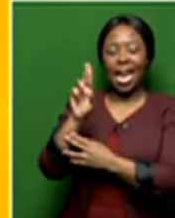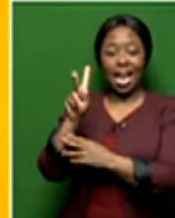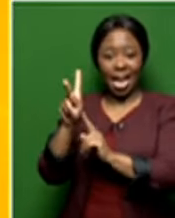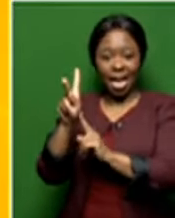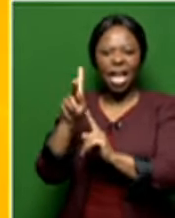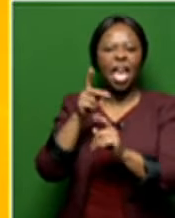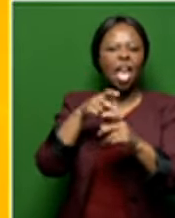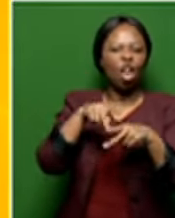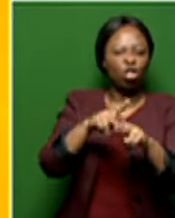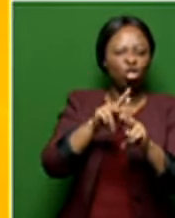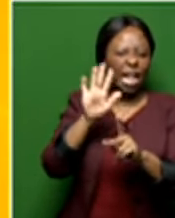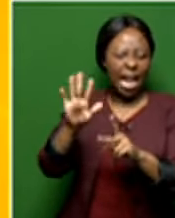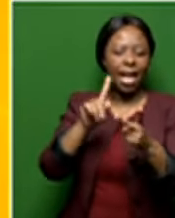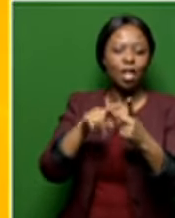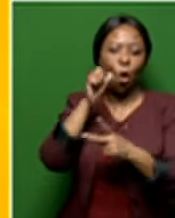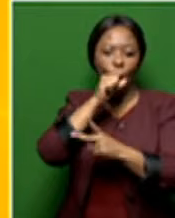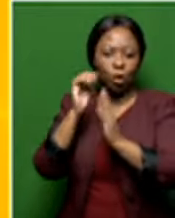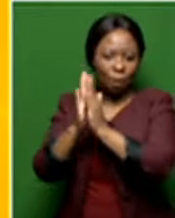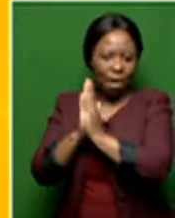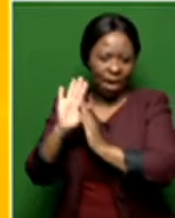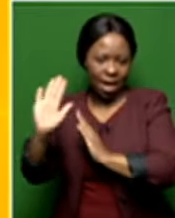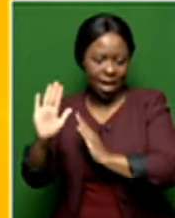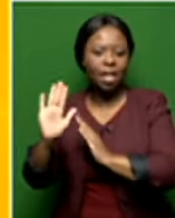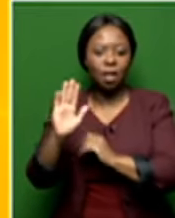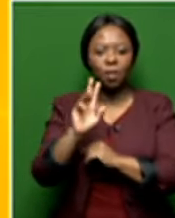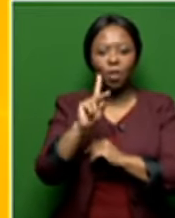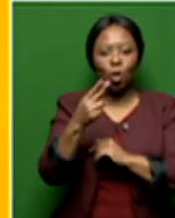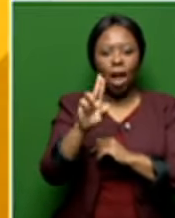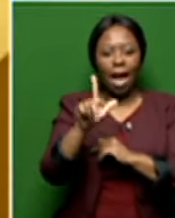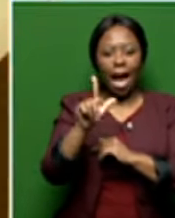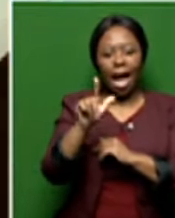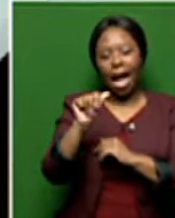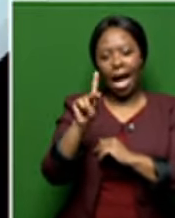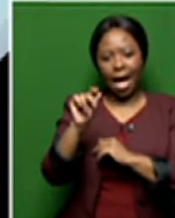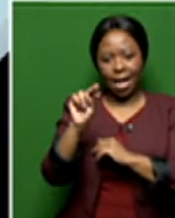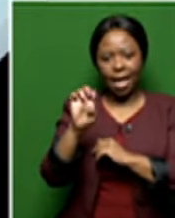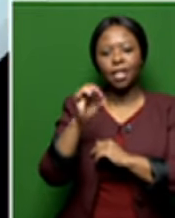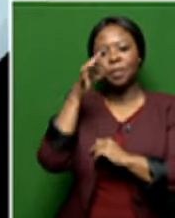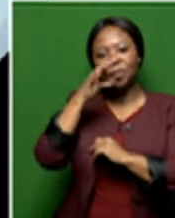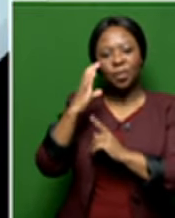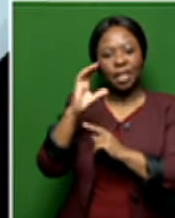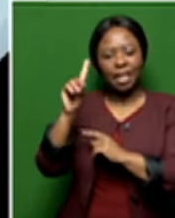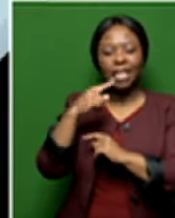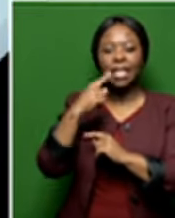gospel recording artist, Khulekani Nxumalo, and we're just in conversation with him about his debut album titled Put God First.